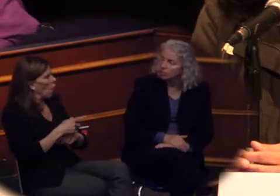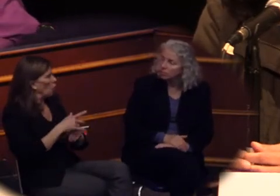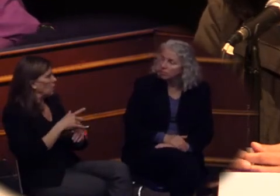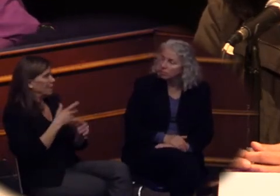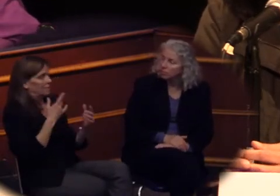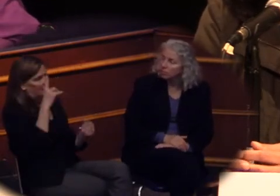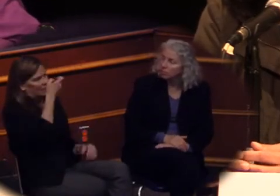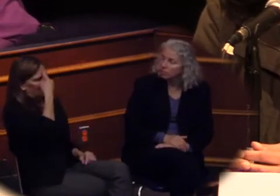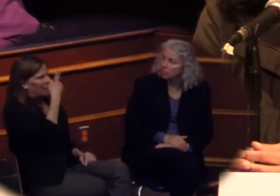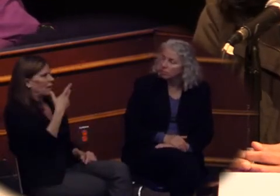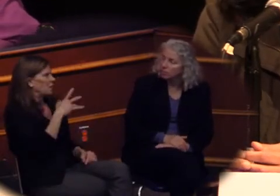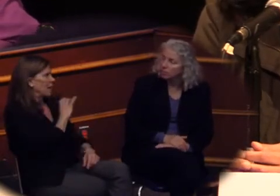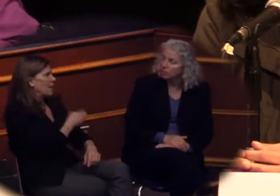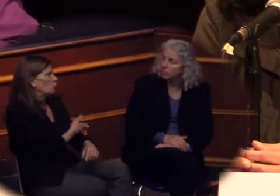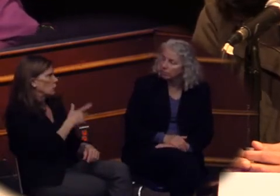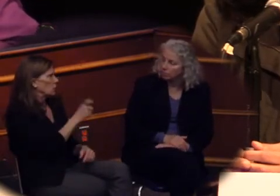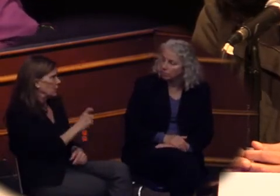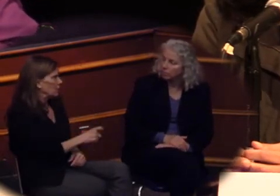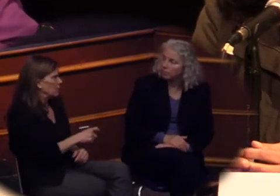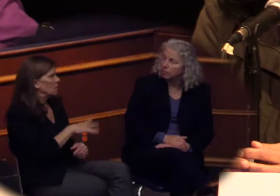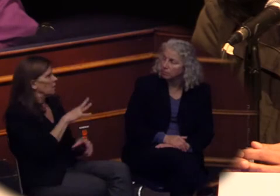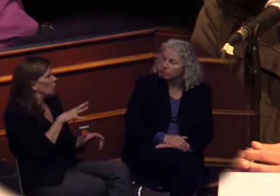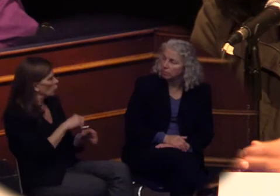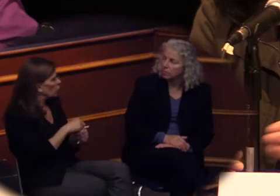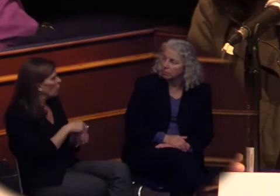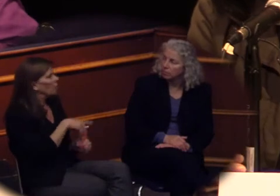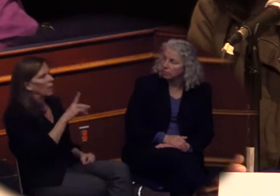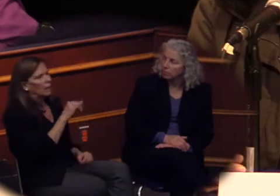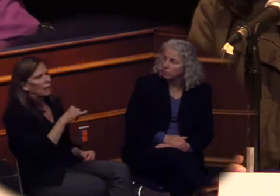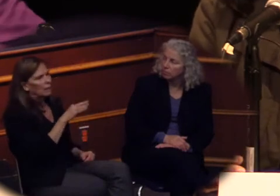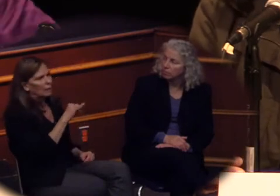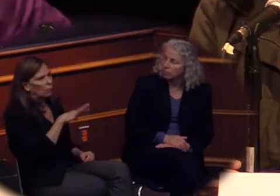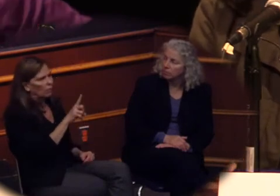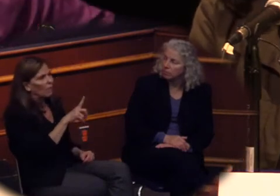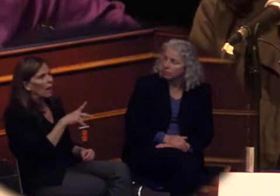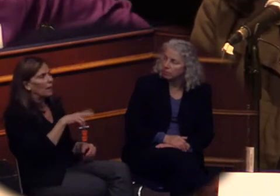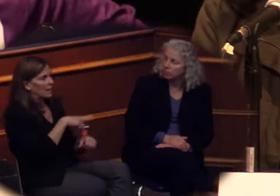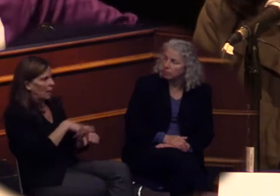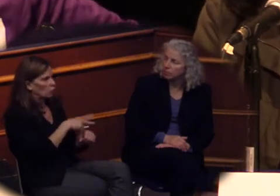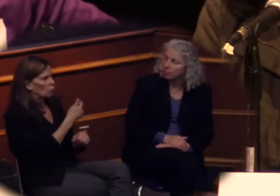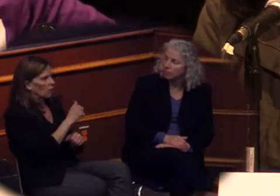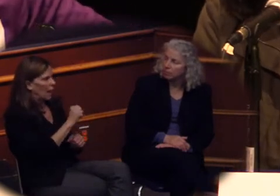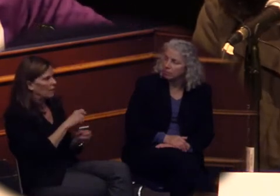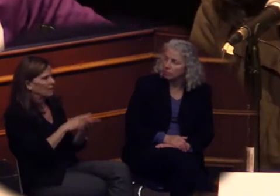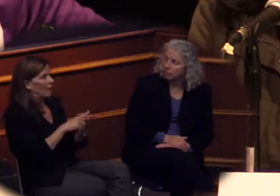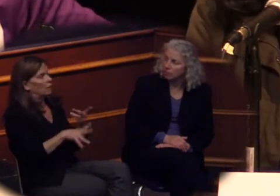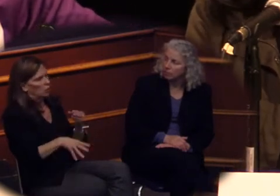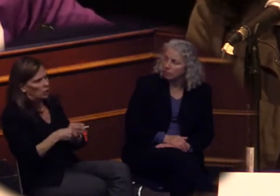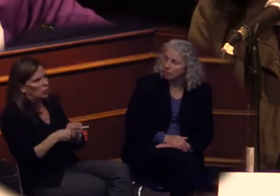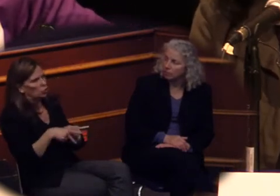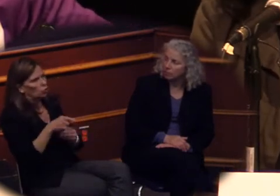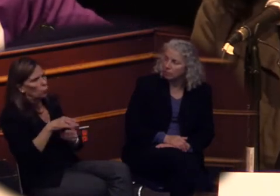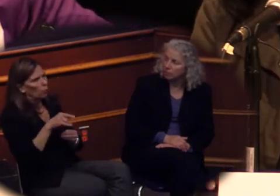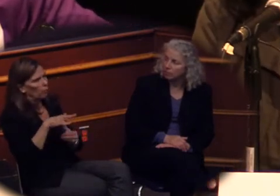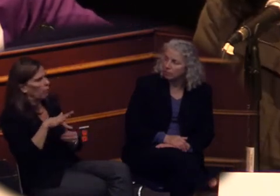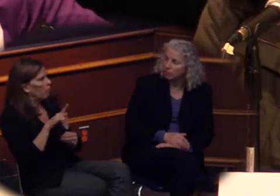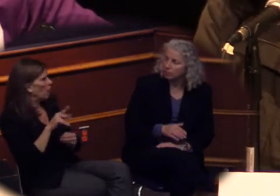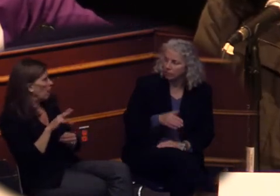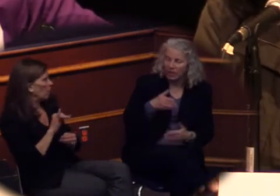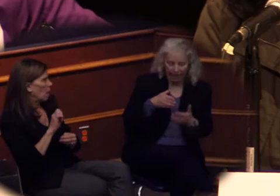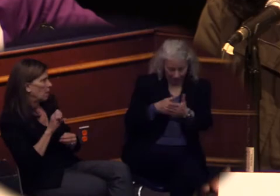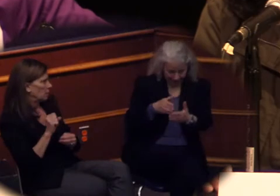needs, including imported Russian liquefied natural gas and opposition to pipelines. It reads in part,